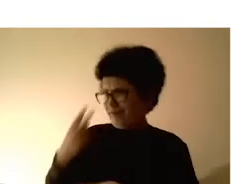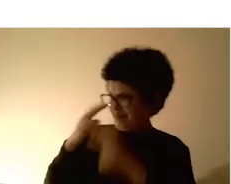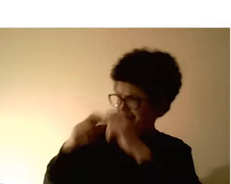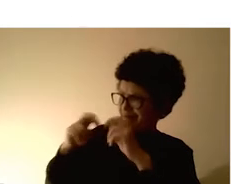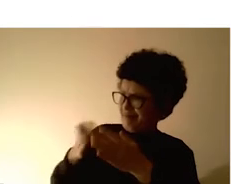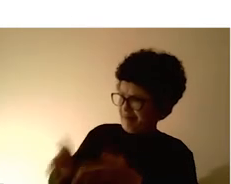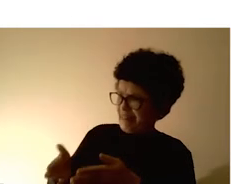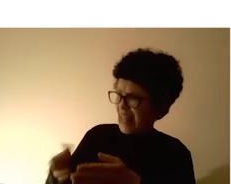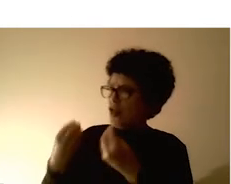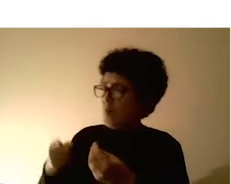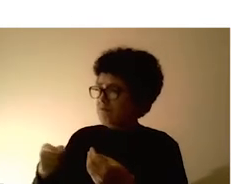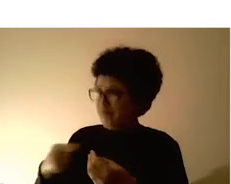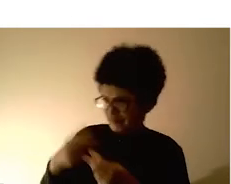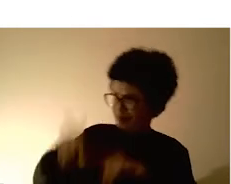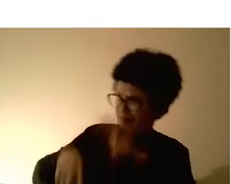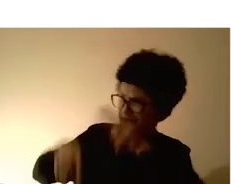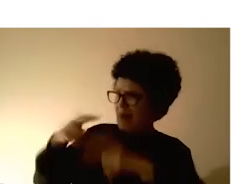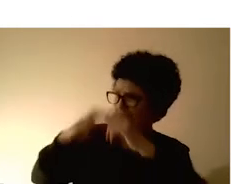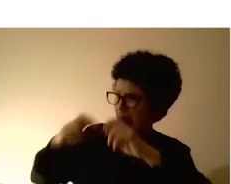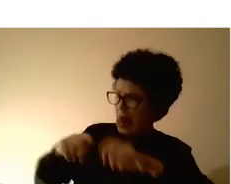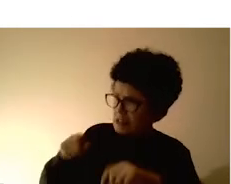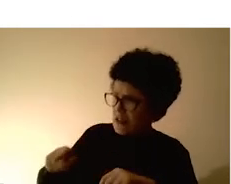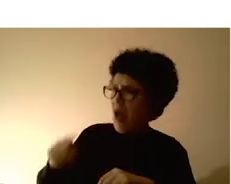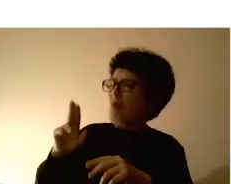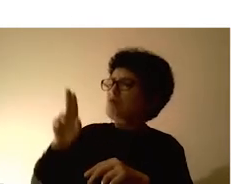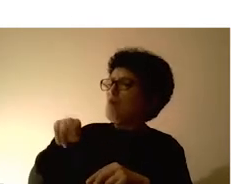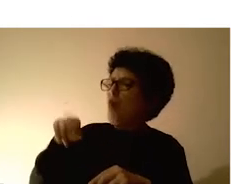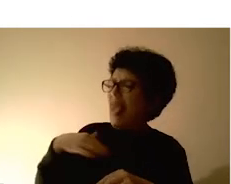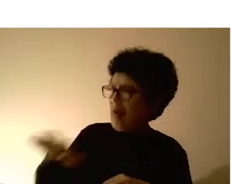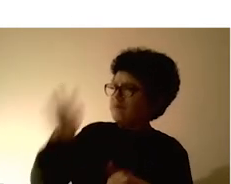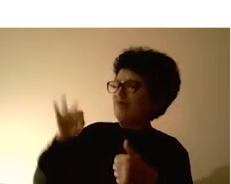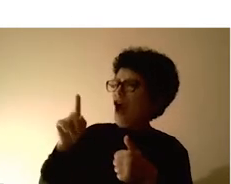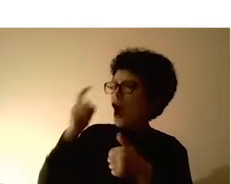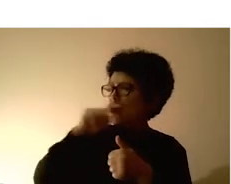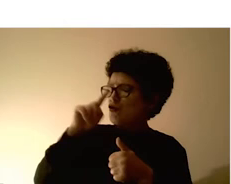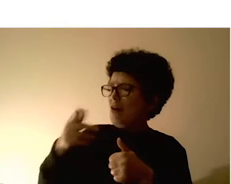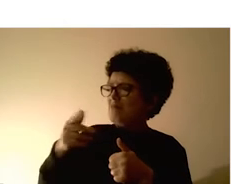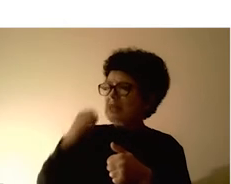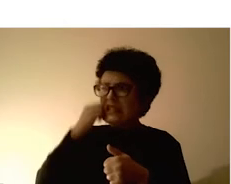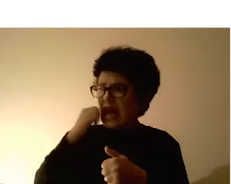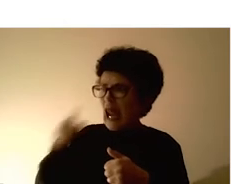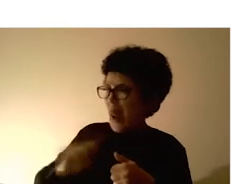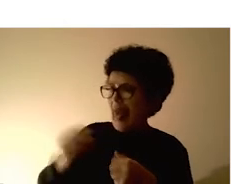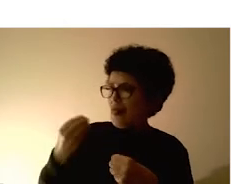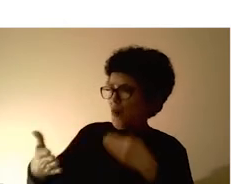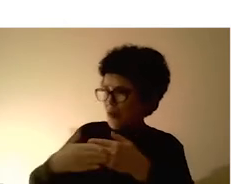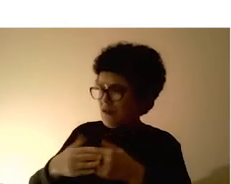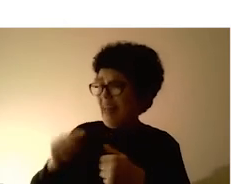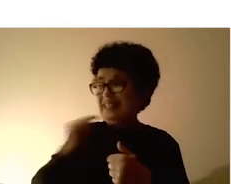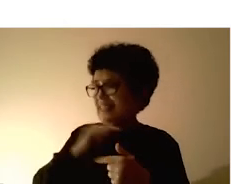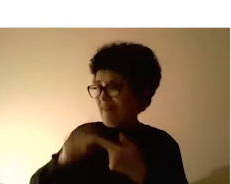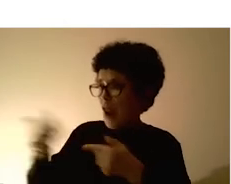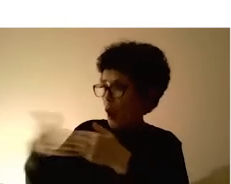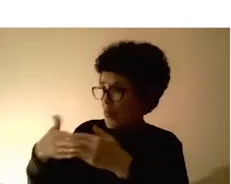you to know what are the steps that you have to take in this situation, because it's different when it's yellow or red or